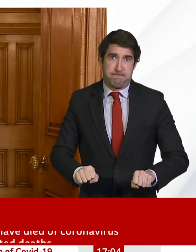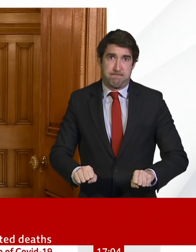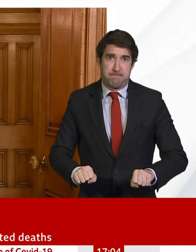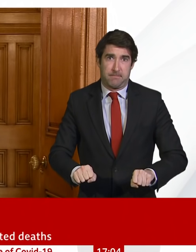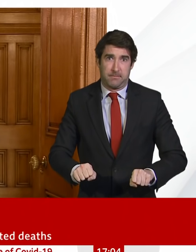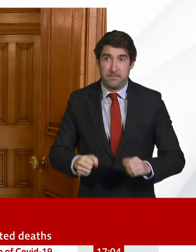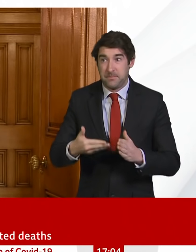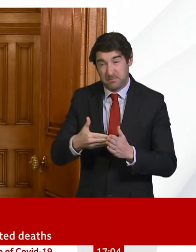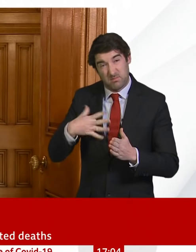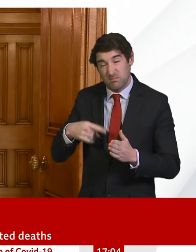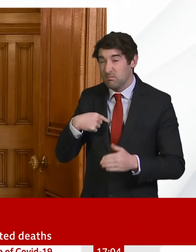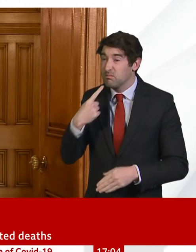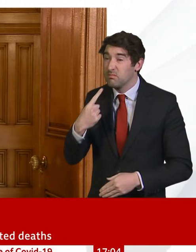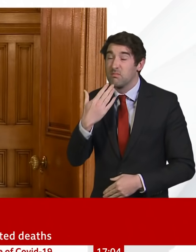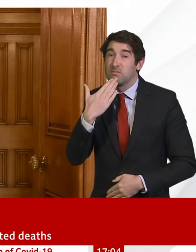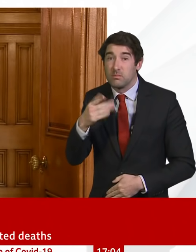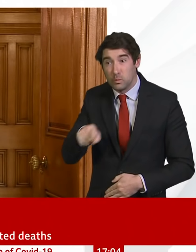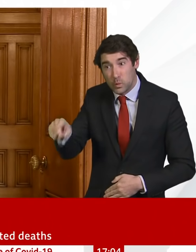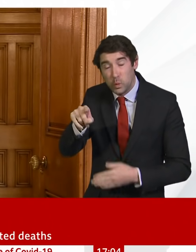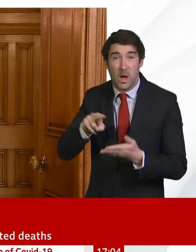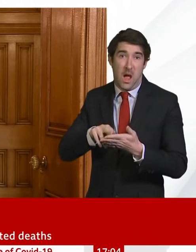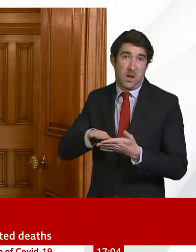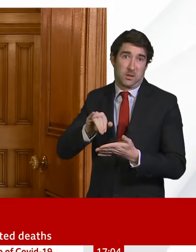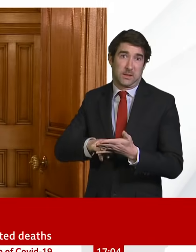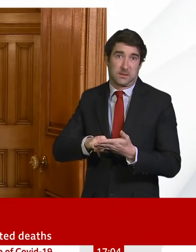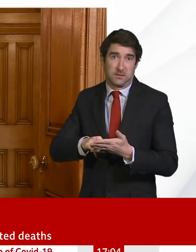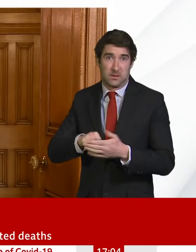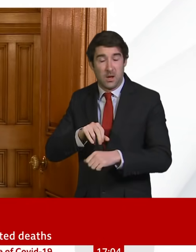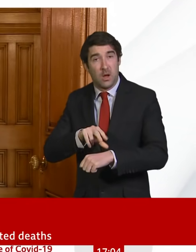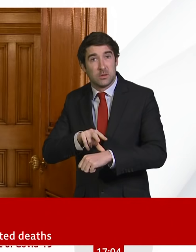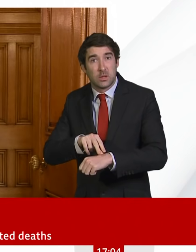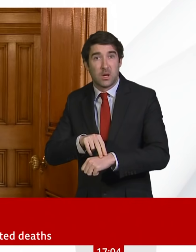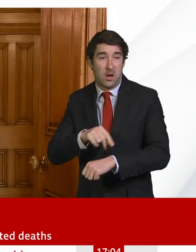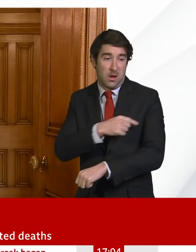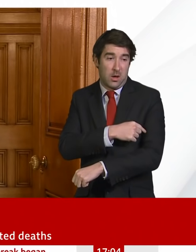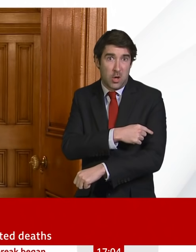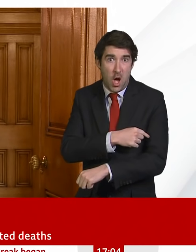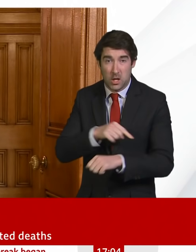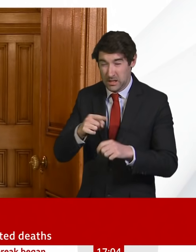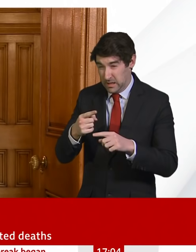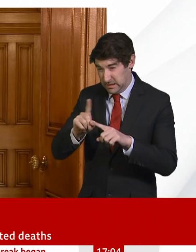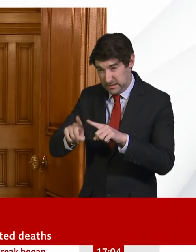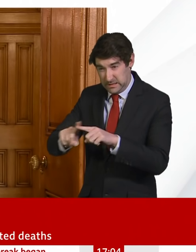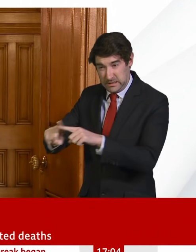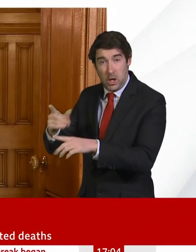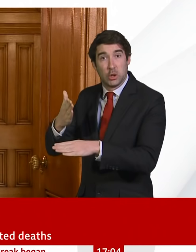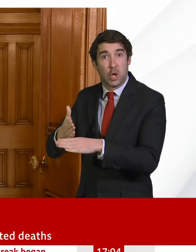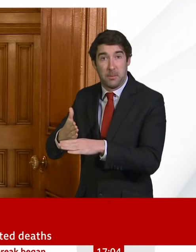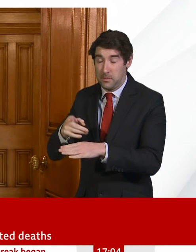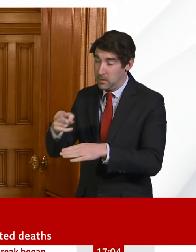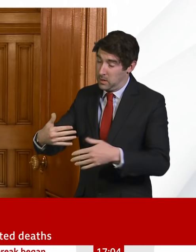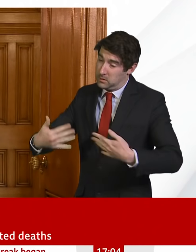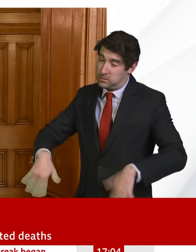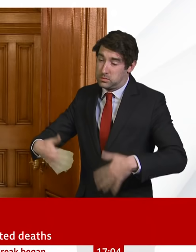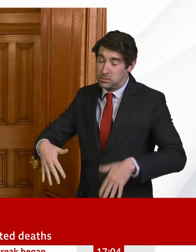millions staying at home, thank you. You are protecting the NHS and saving lives. And I want to